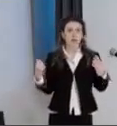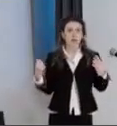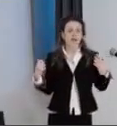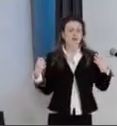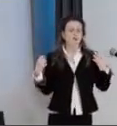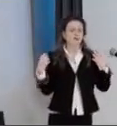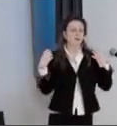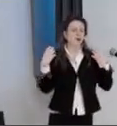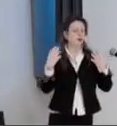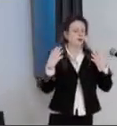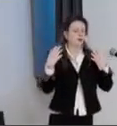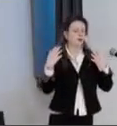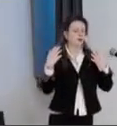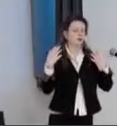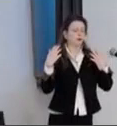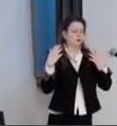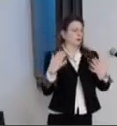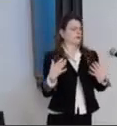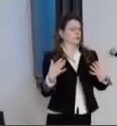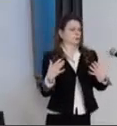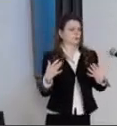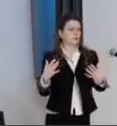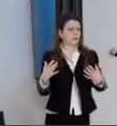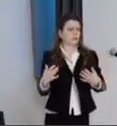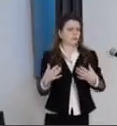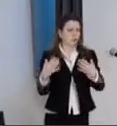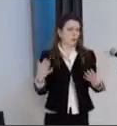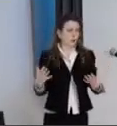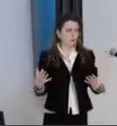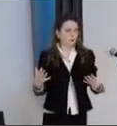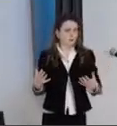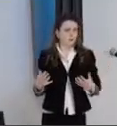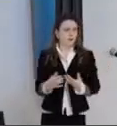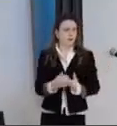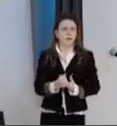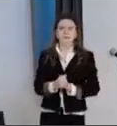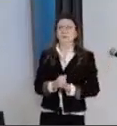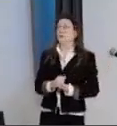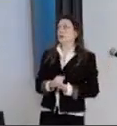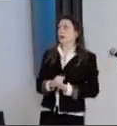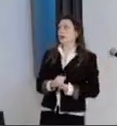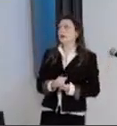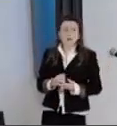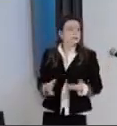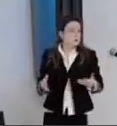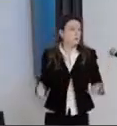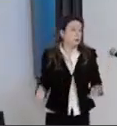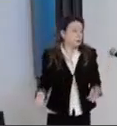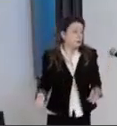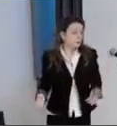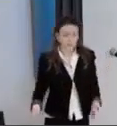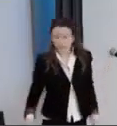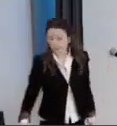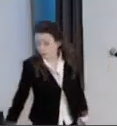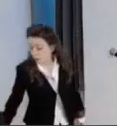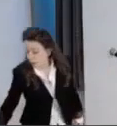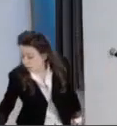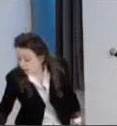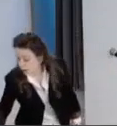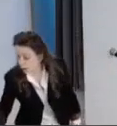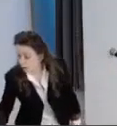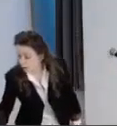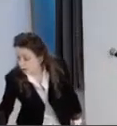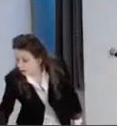to something that has a much more sinister aura. And this is by design.